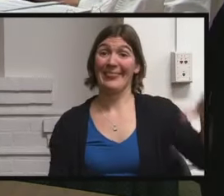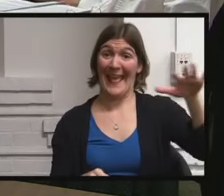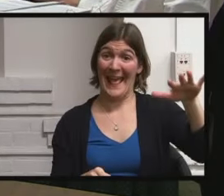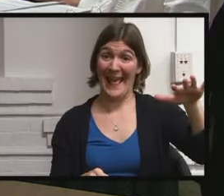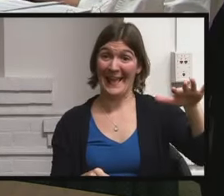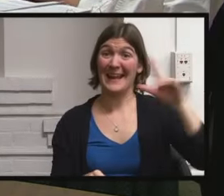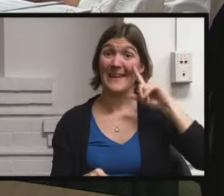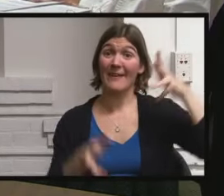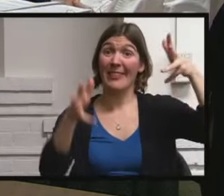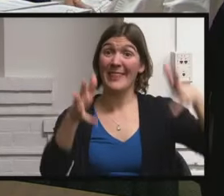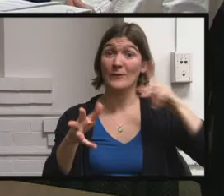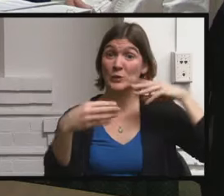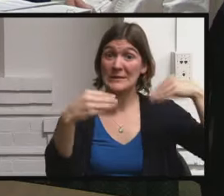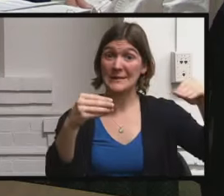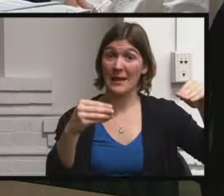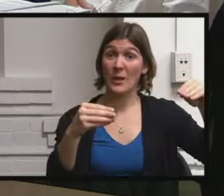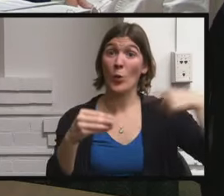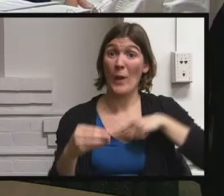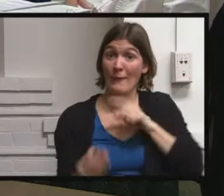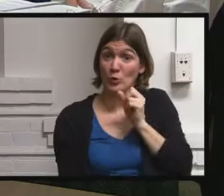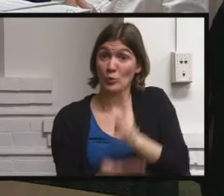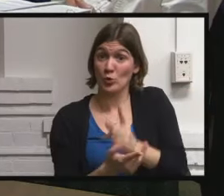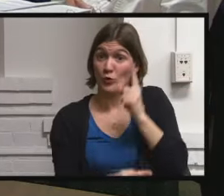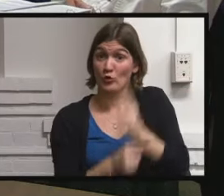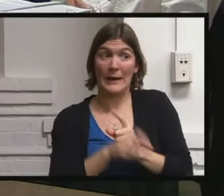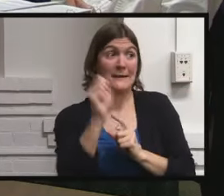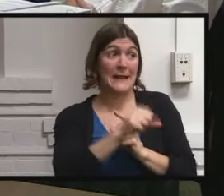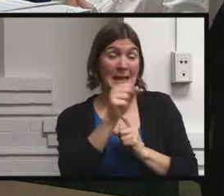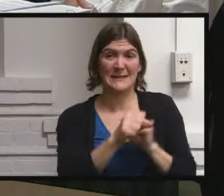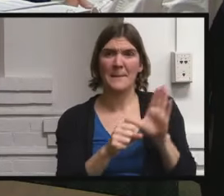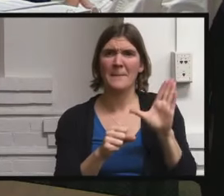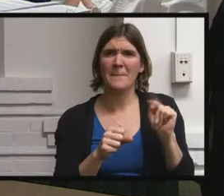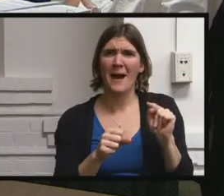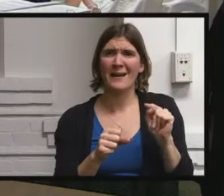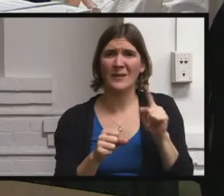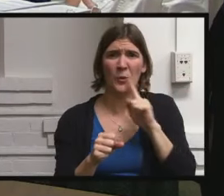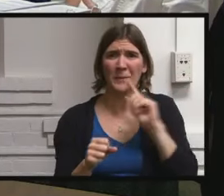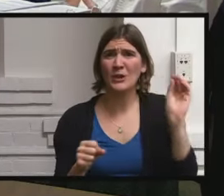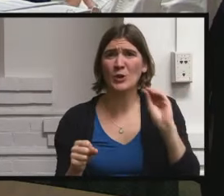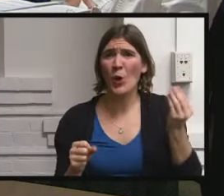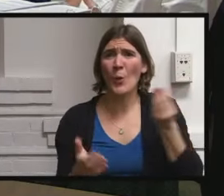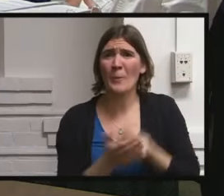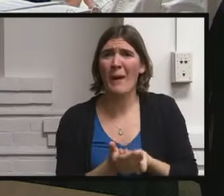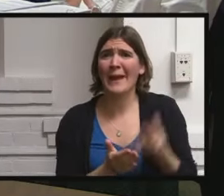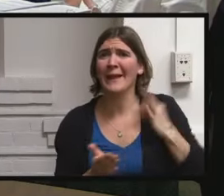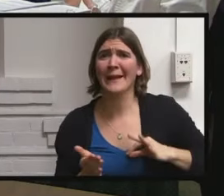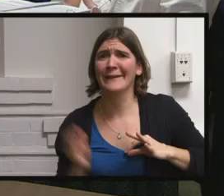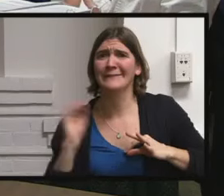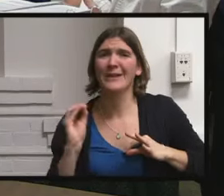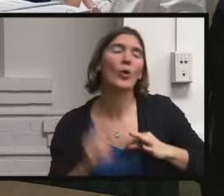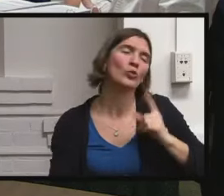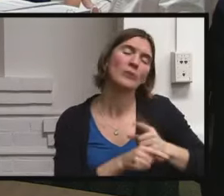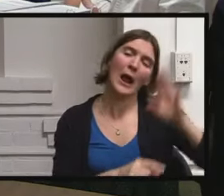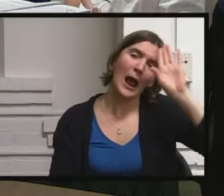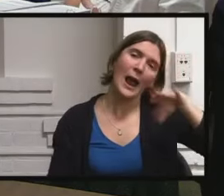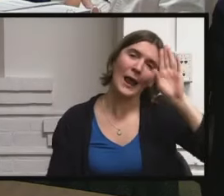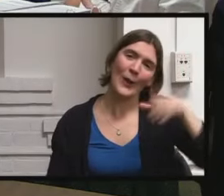through us to get approved? That's my understanding, but there's not likely to be any money coming those either.